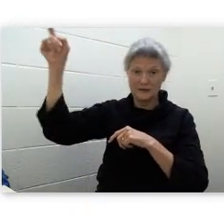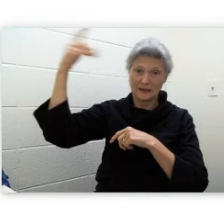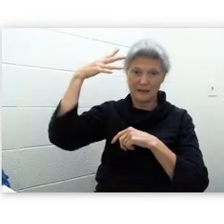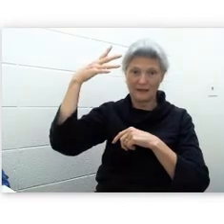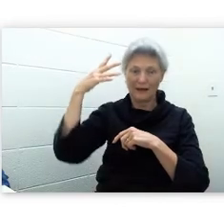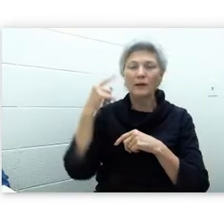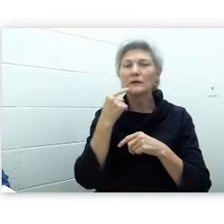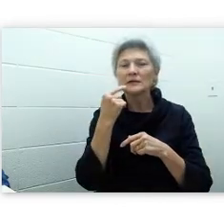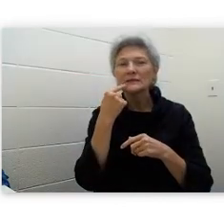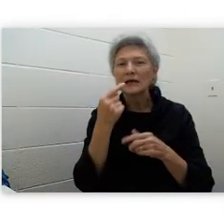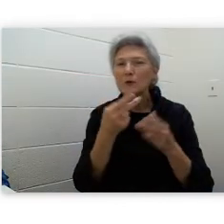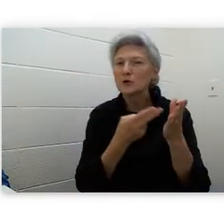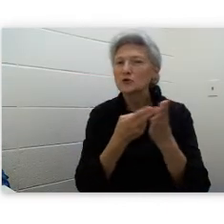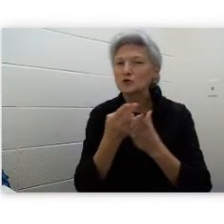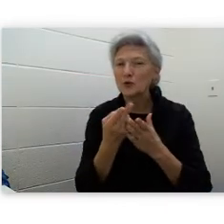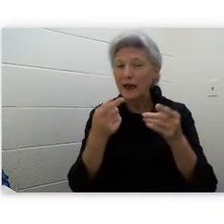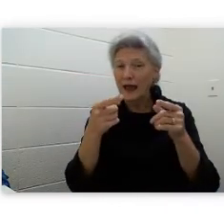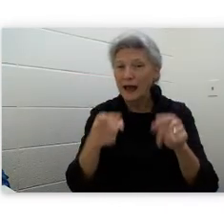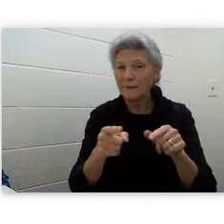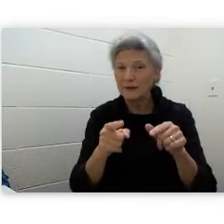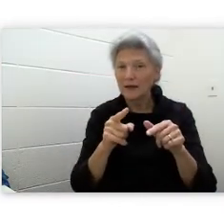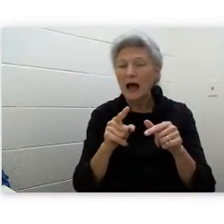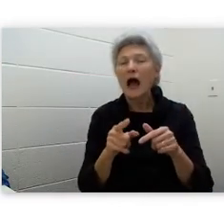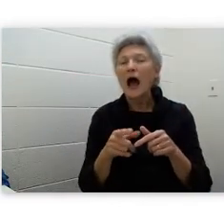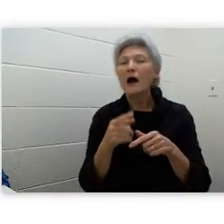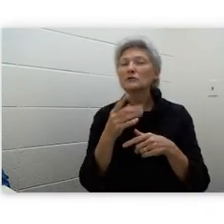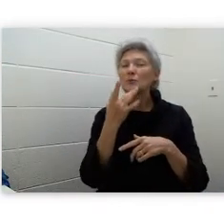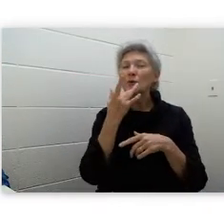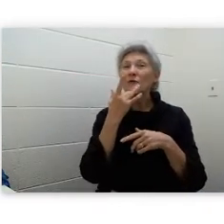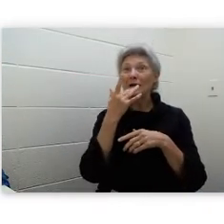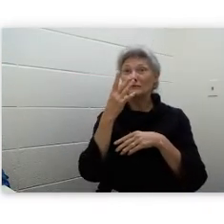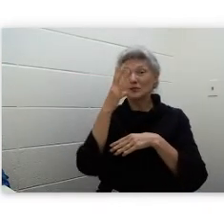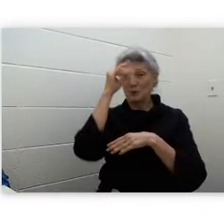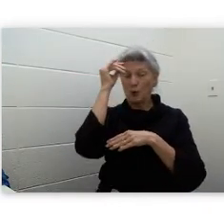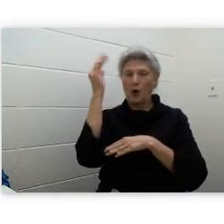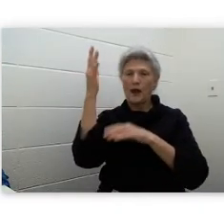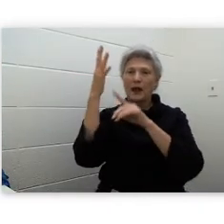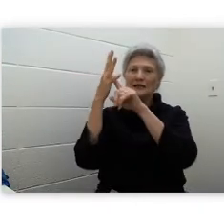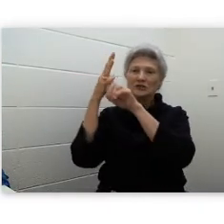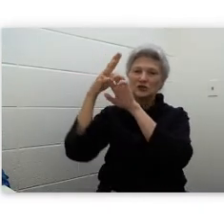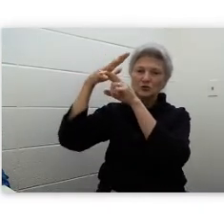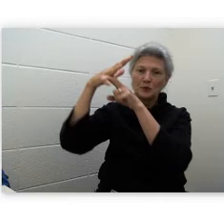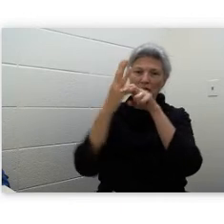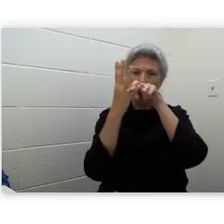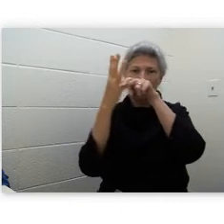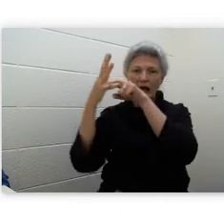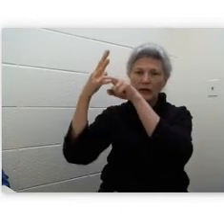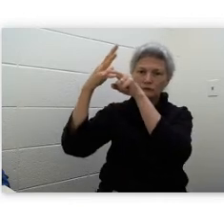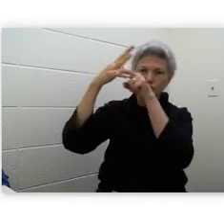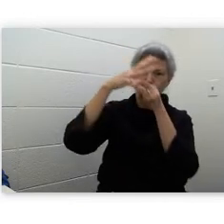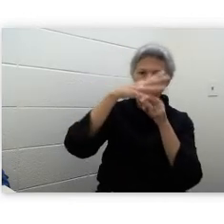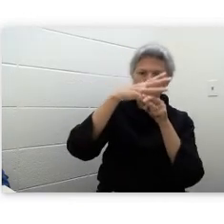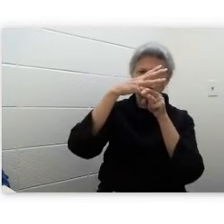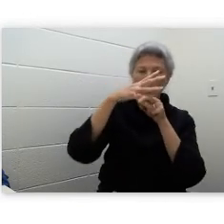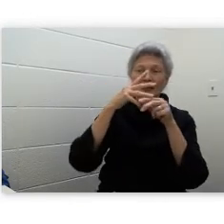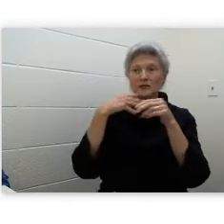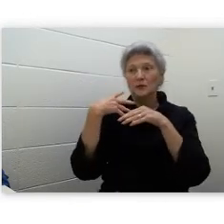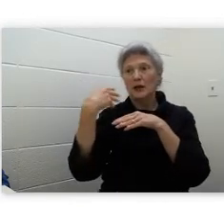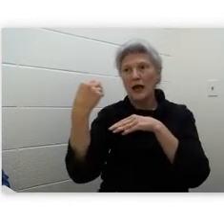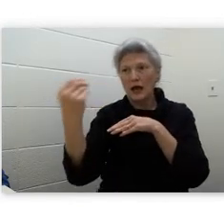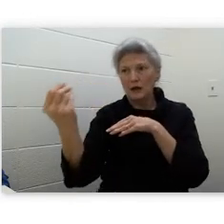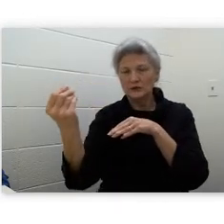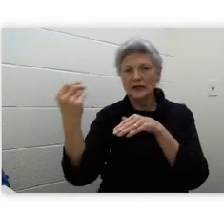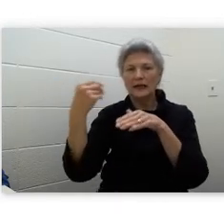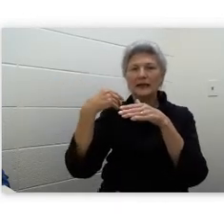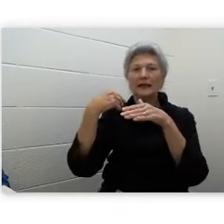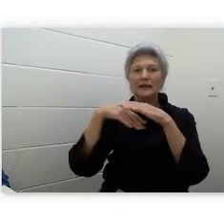fact about the ice storm, I should prefer to have some boy bend them as he went out and in to fetch the cows.